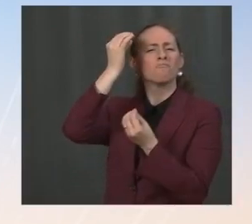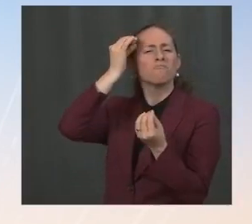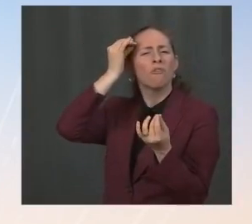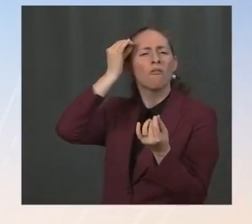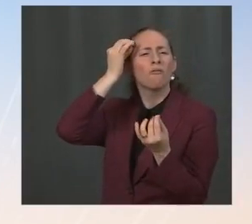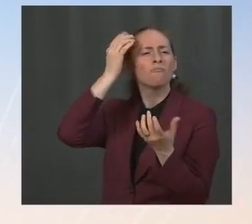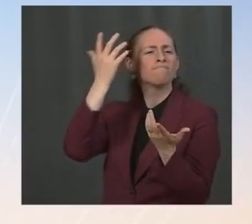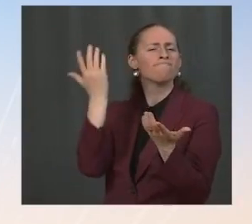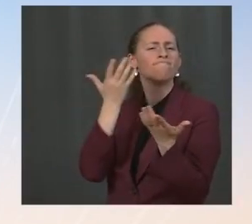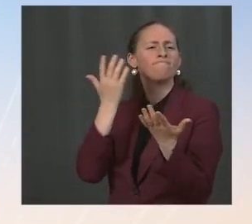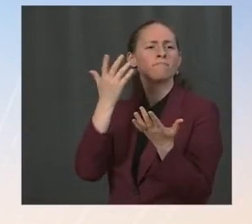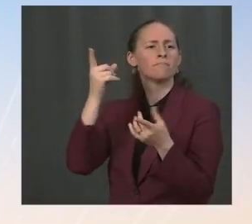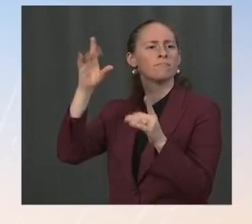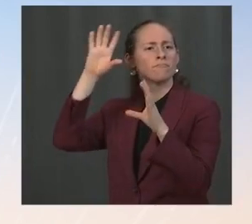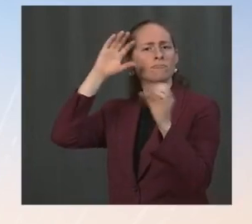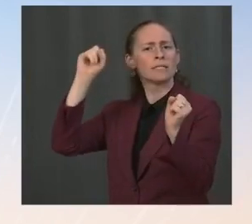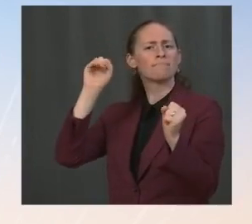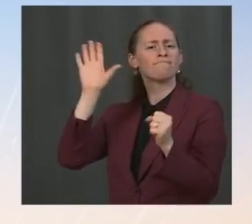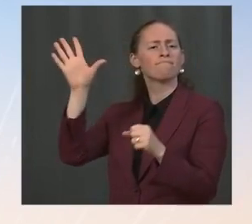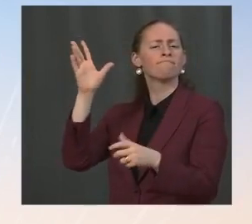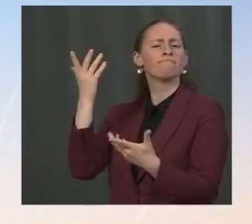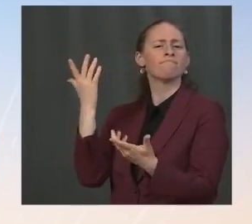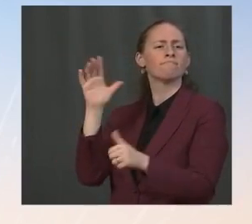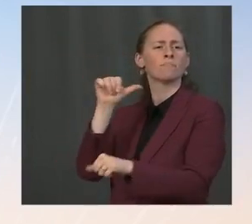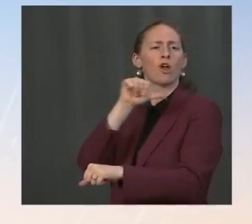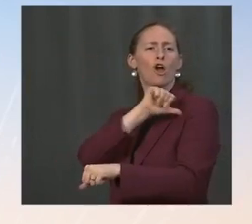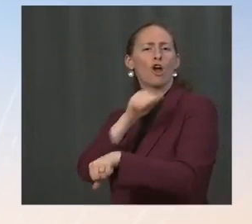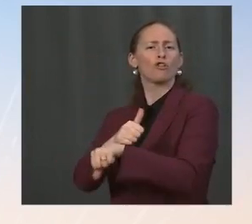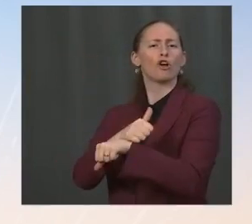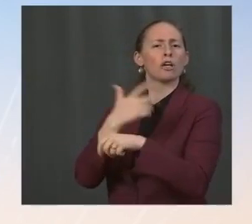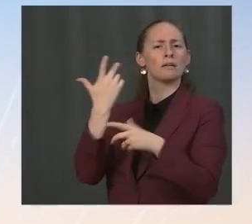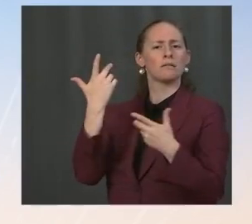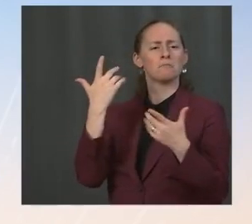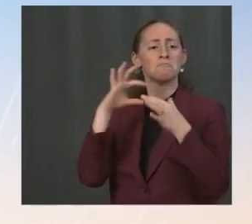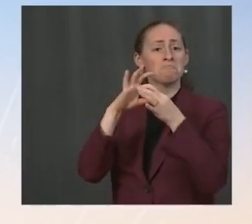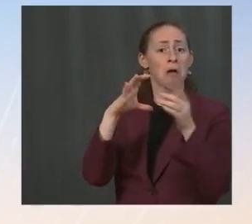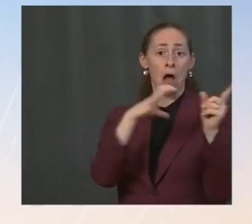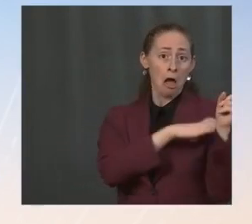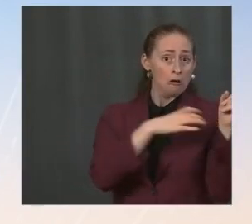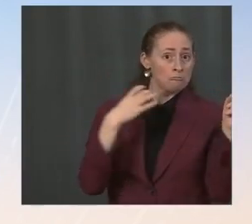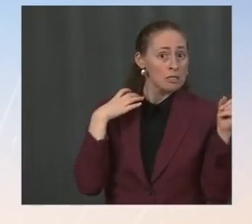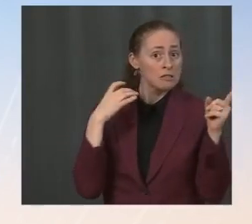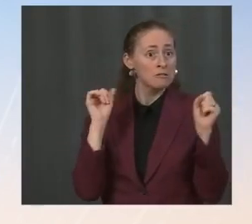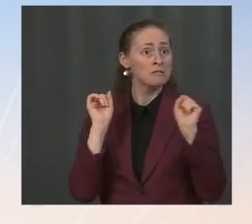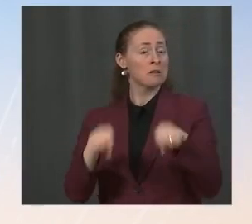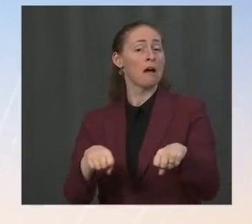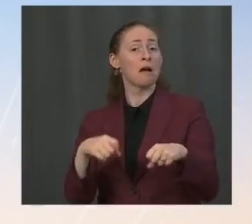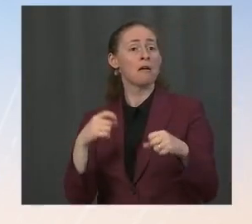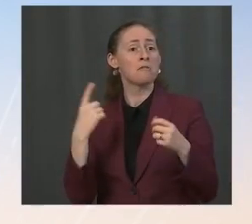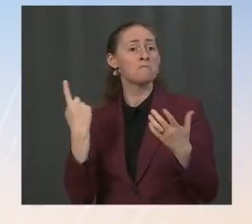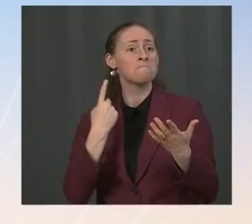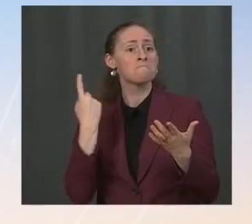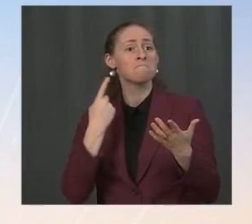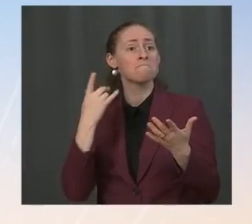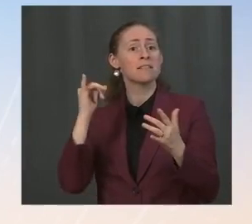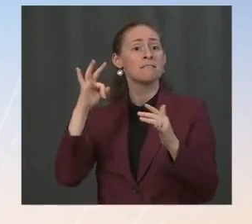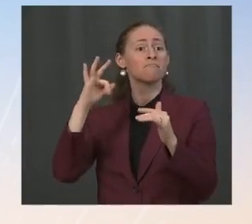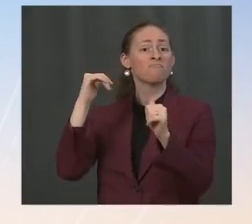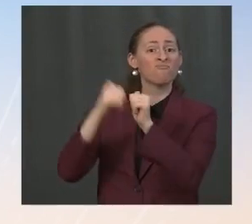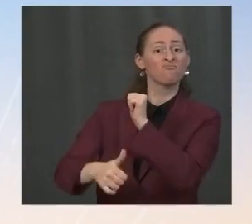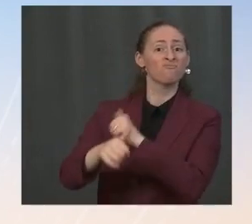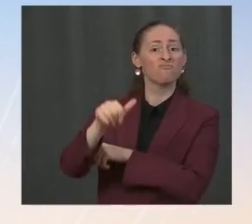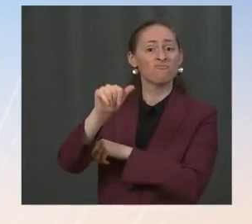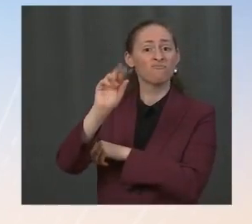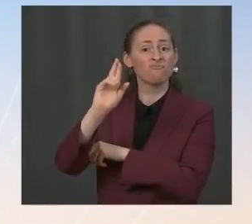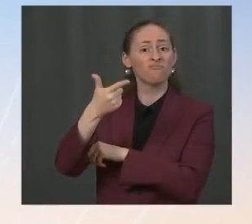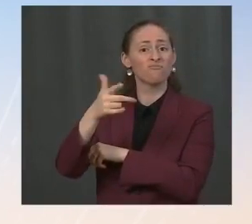the authority he needs from Congress or wherever else to continue operations beyond August 31st? He kind of talked